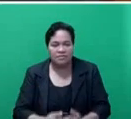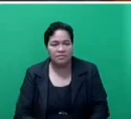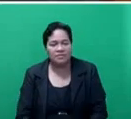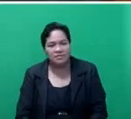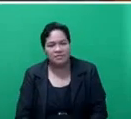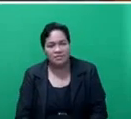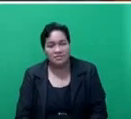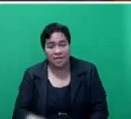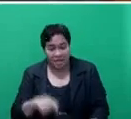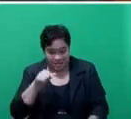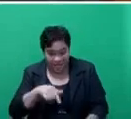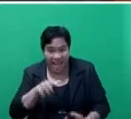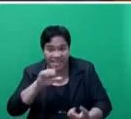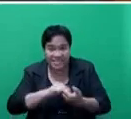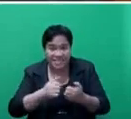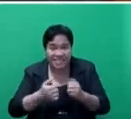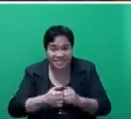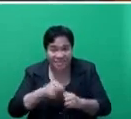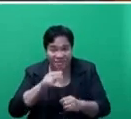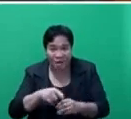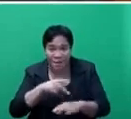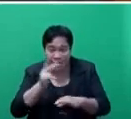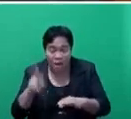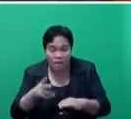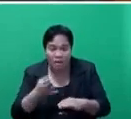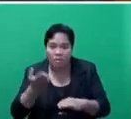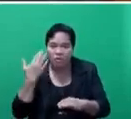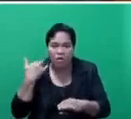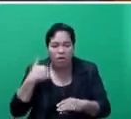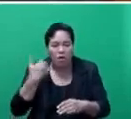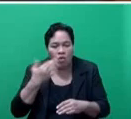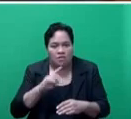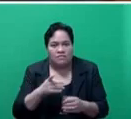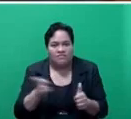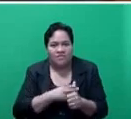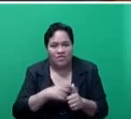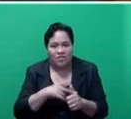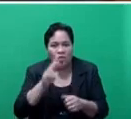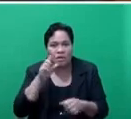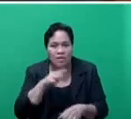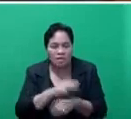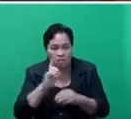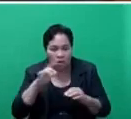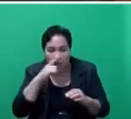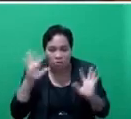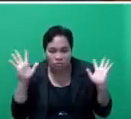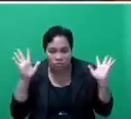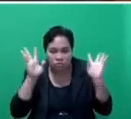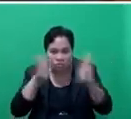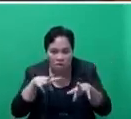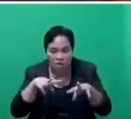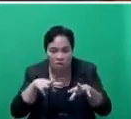the sessions of Parliament used to be the highlights of the month. We used to sit once a month. It used to be the highlight of the month. And